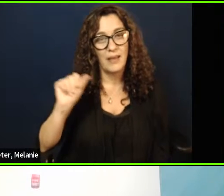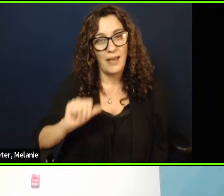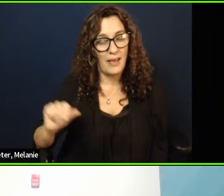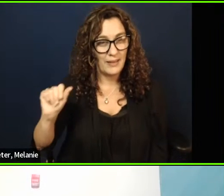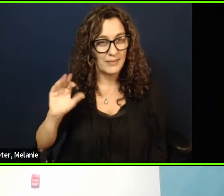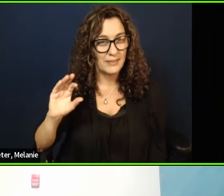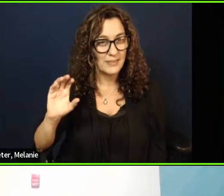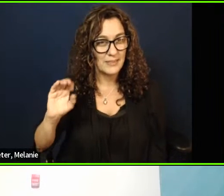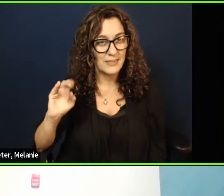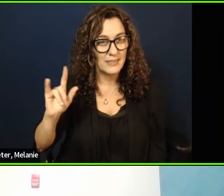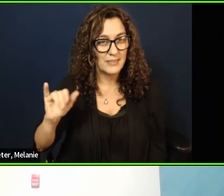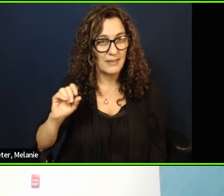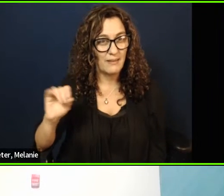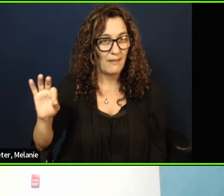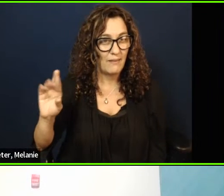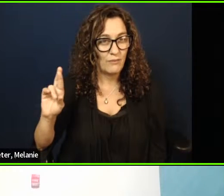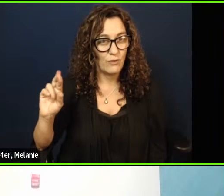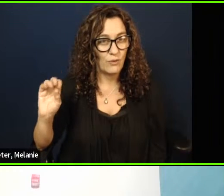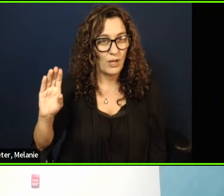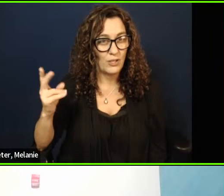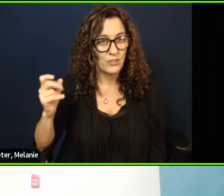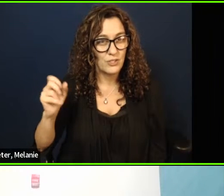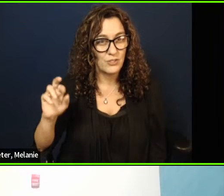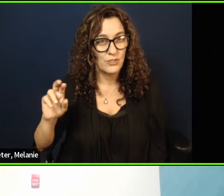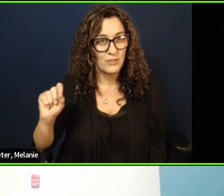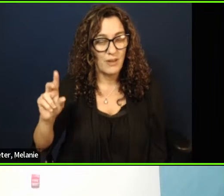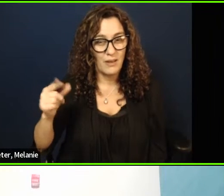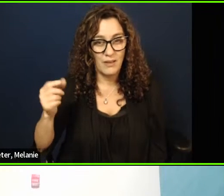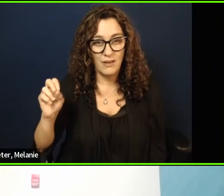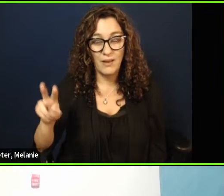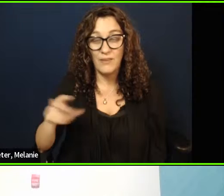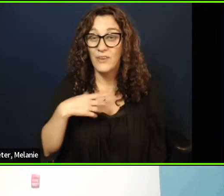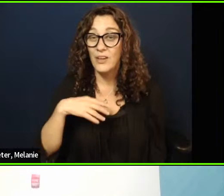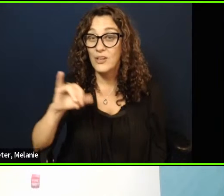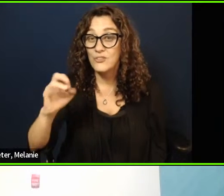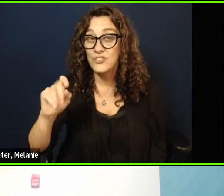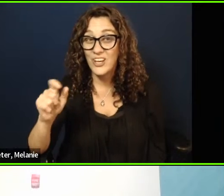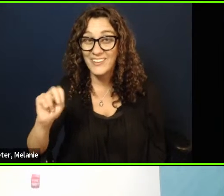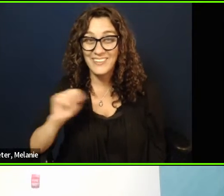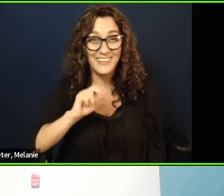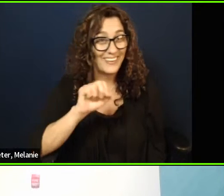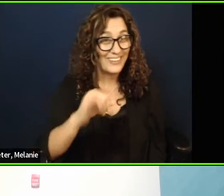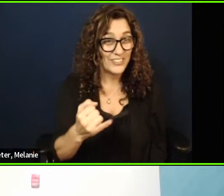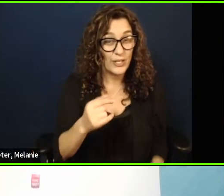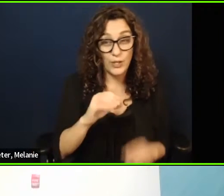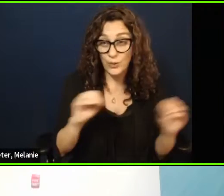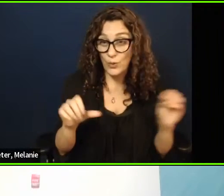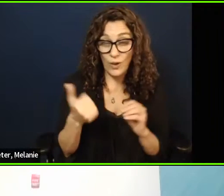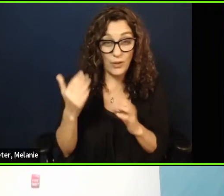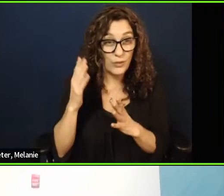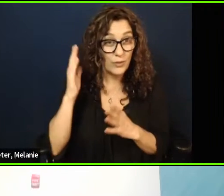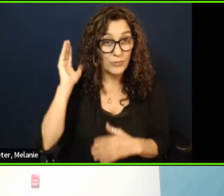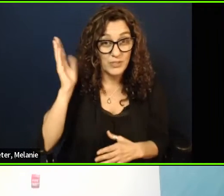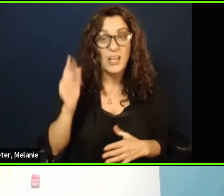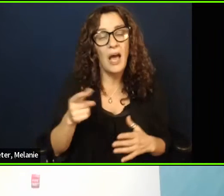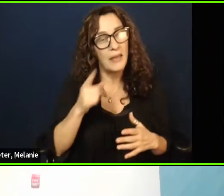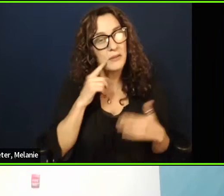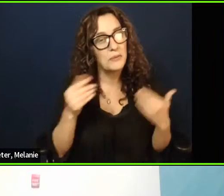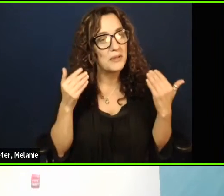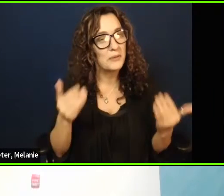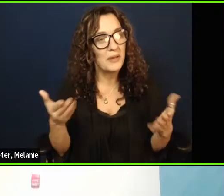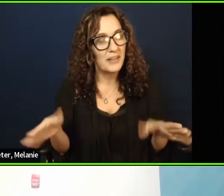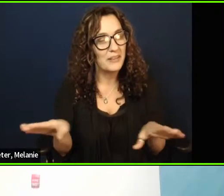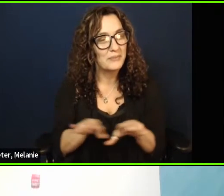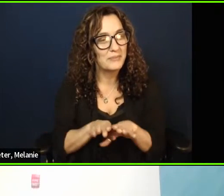pabfeedback@cityofrochester.gov. And Jonathan and AJ, as long as you have no other parts of the presentation, I think we can